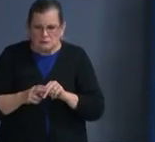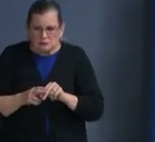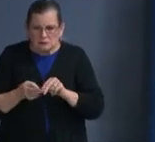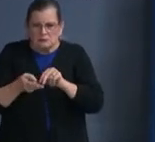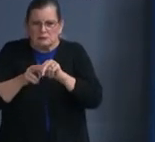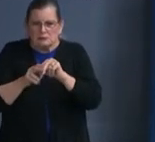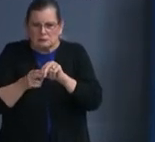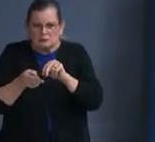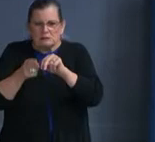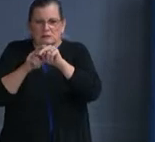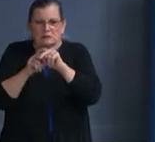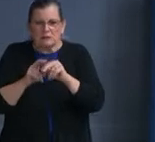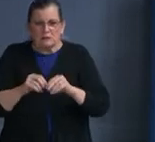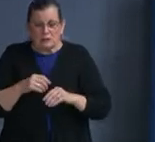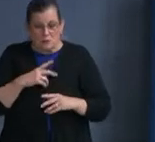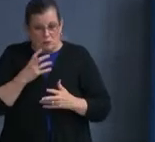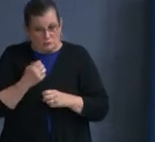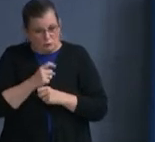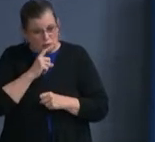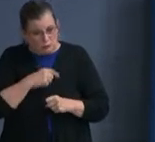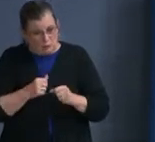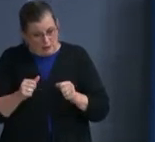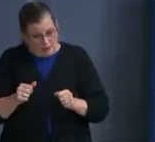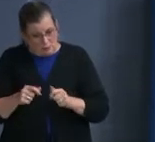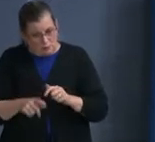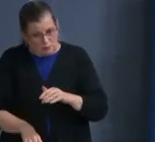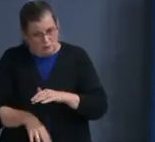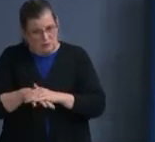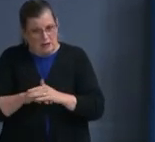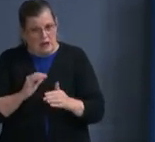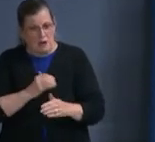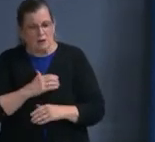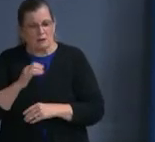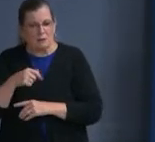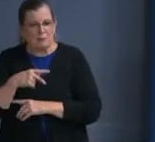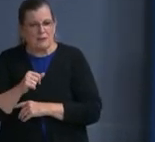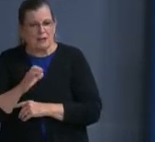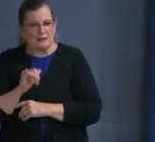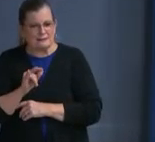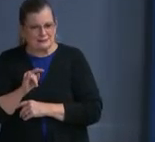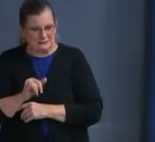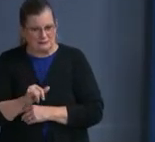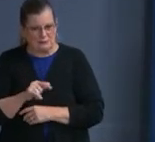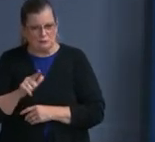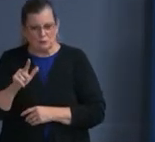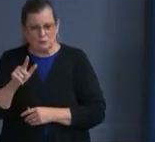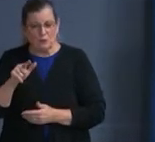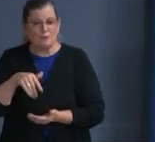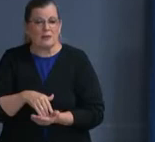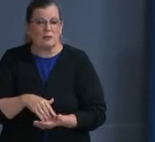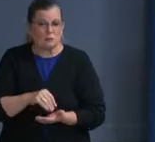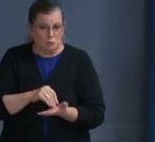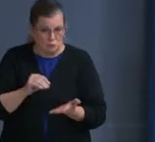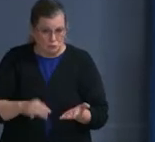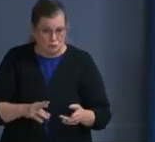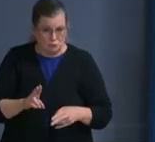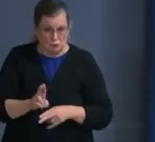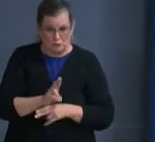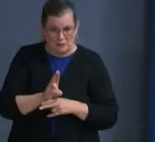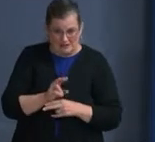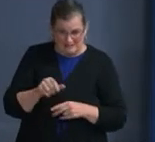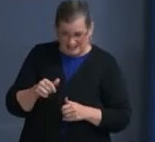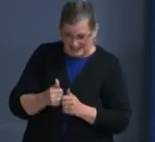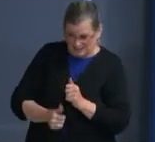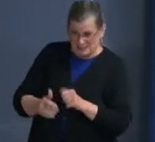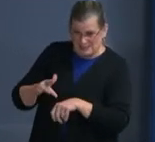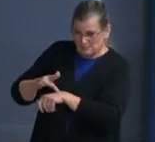our capacity allows us to serve approximately 21,000 students. That's utilizing every space in